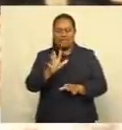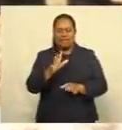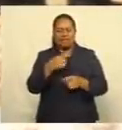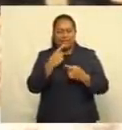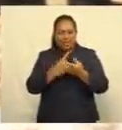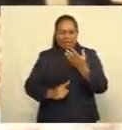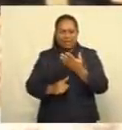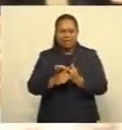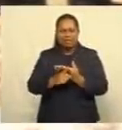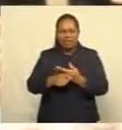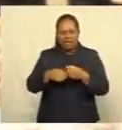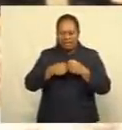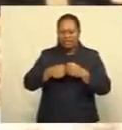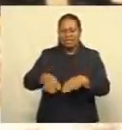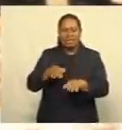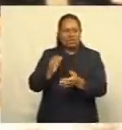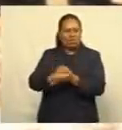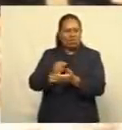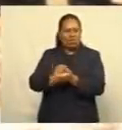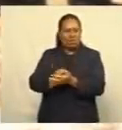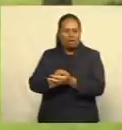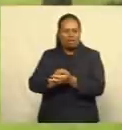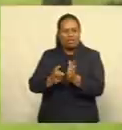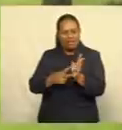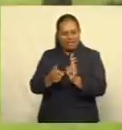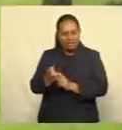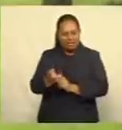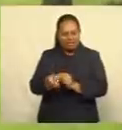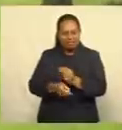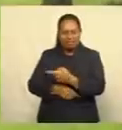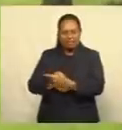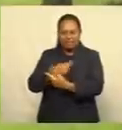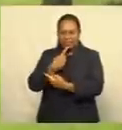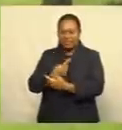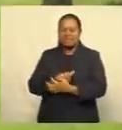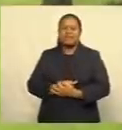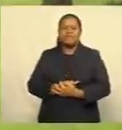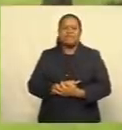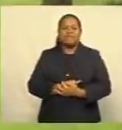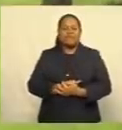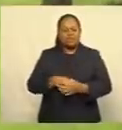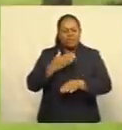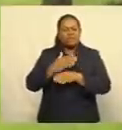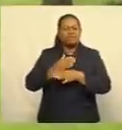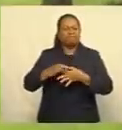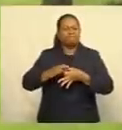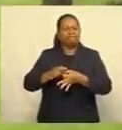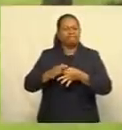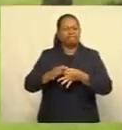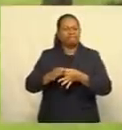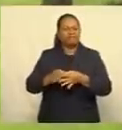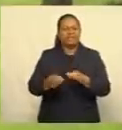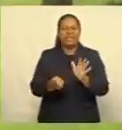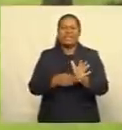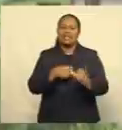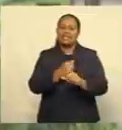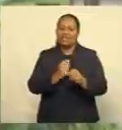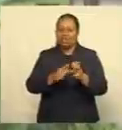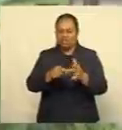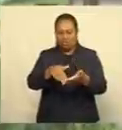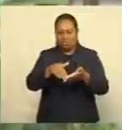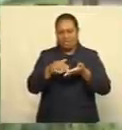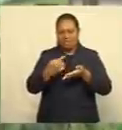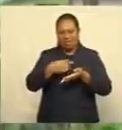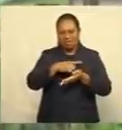the village coastline. We are pleading with the relevant authorities, especially the NGOs, to help us.